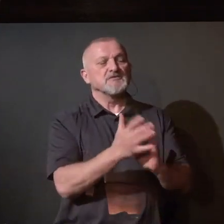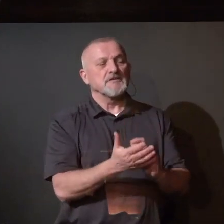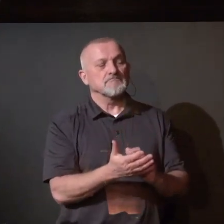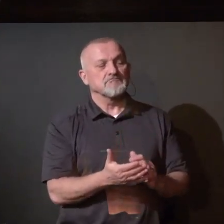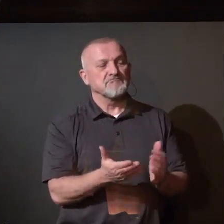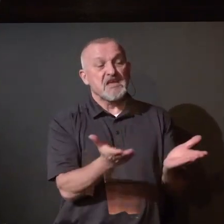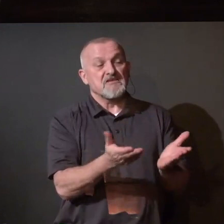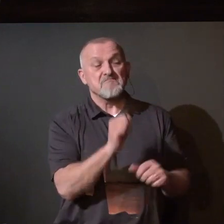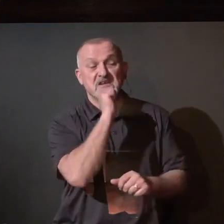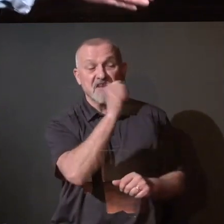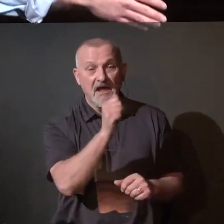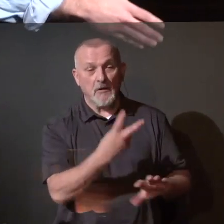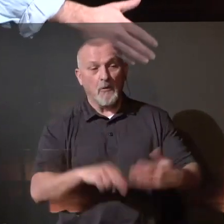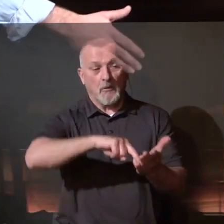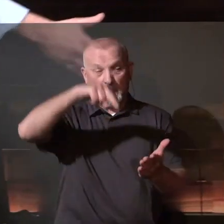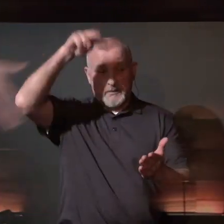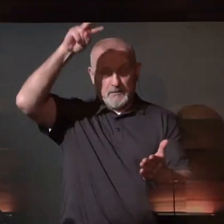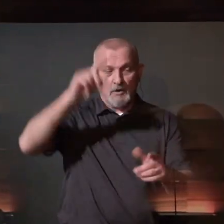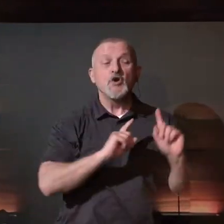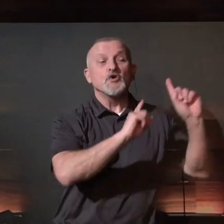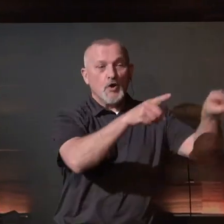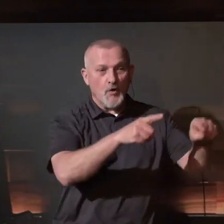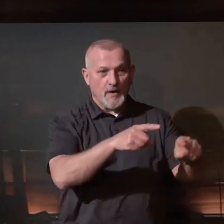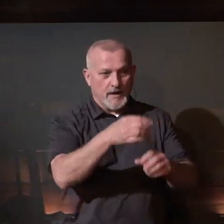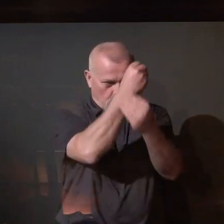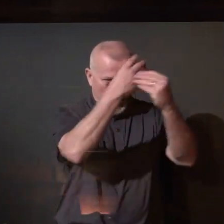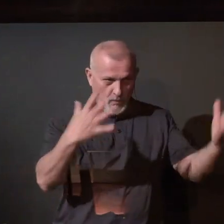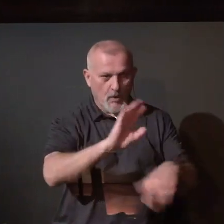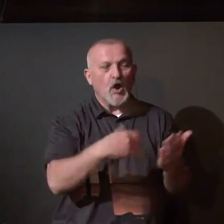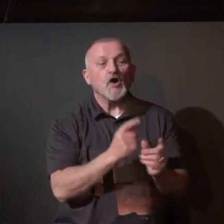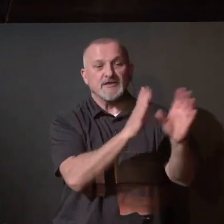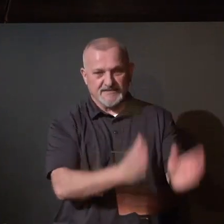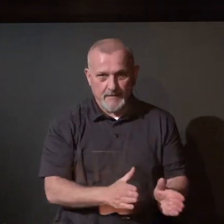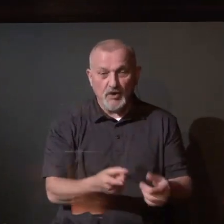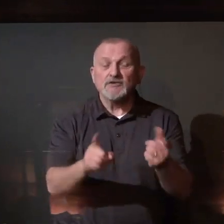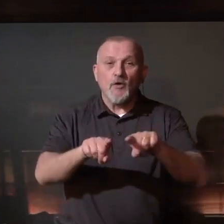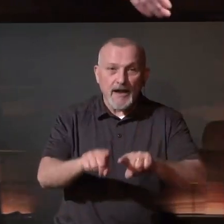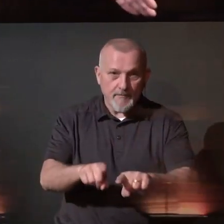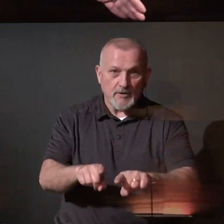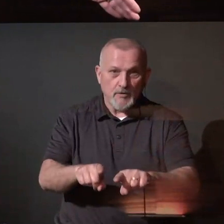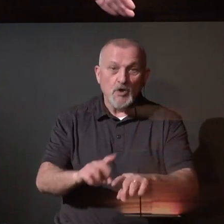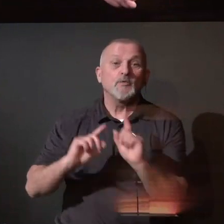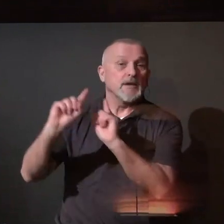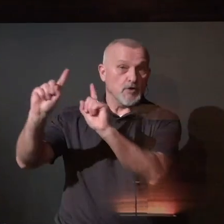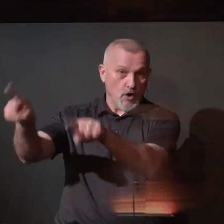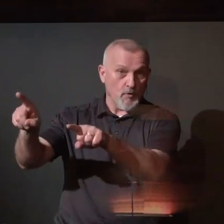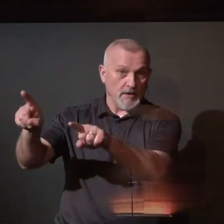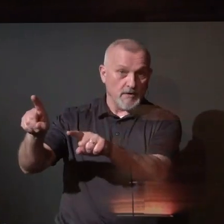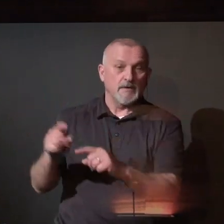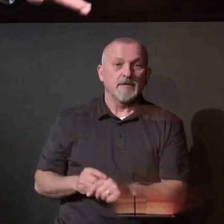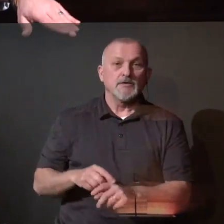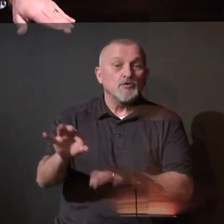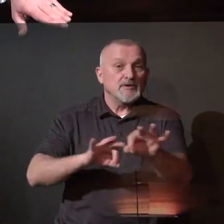left the tomb, and they were going on their way back to share with the disciples, and as they were going back to share with the disciples, Jesus met them on the road.